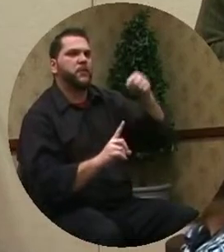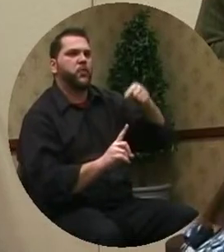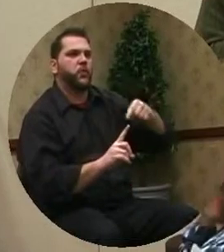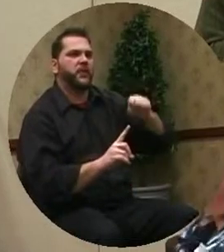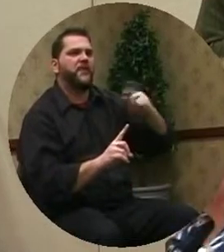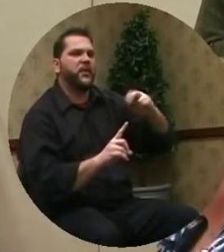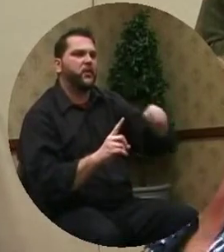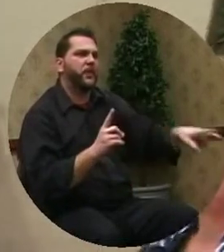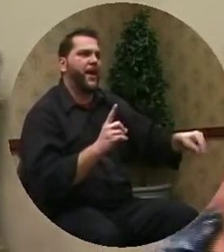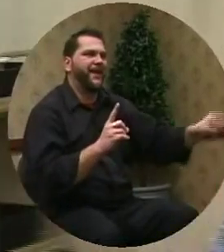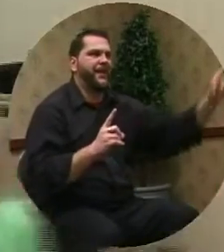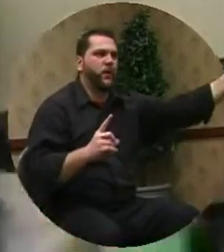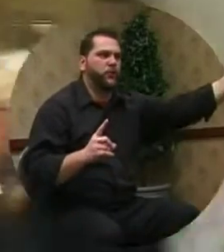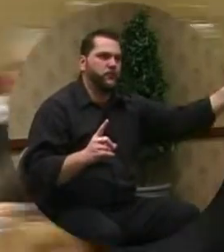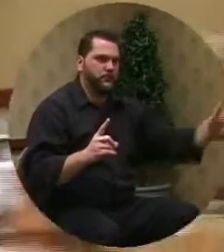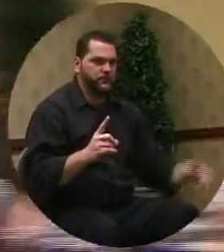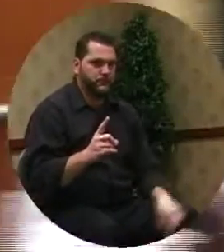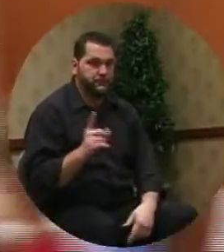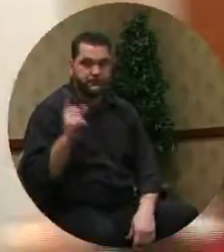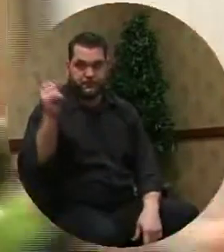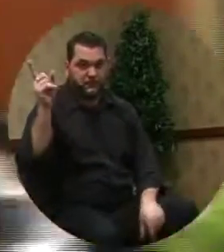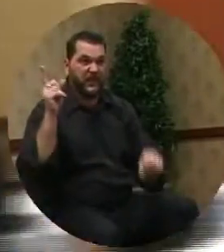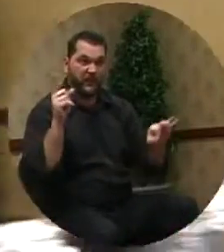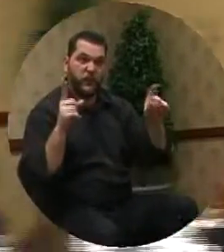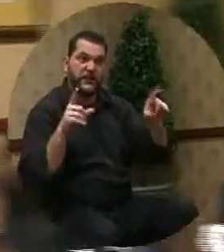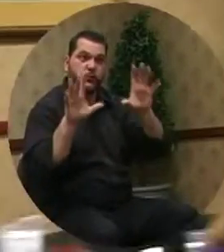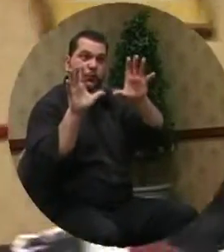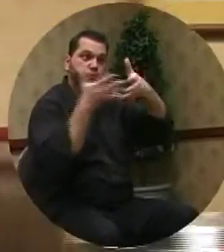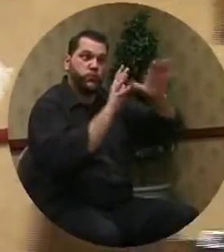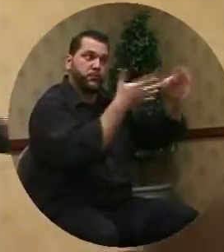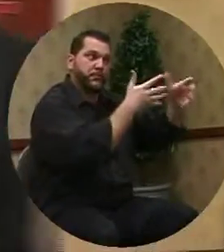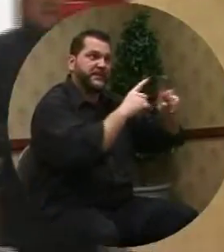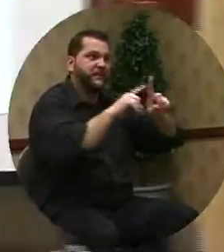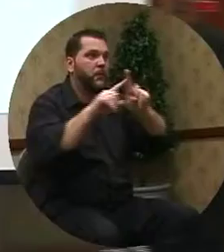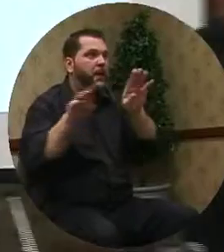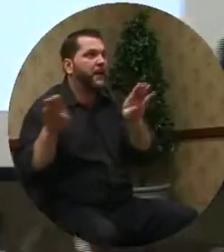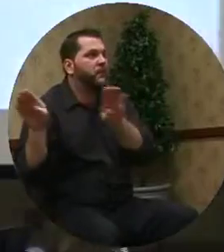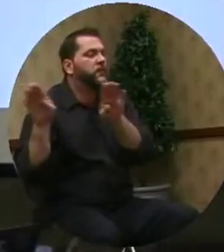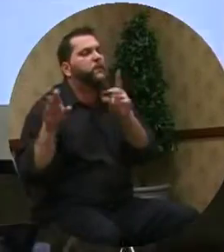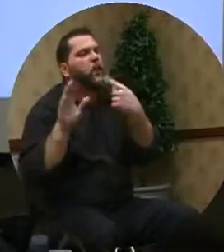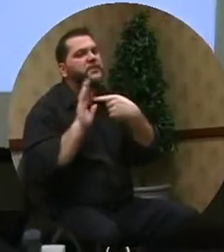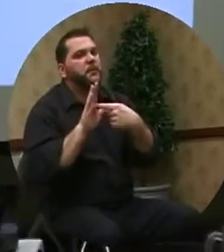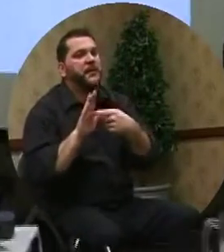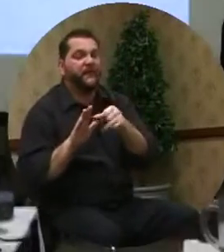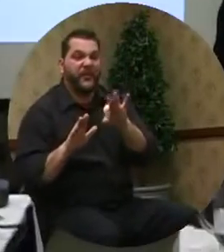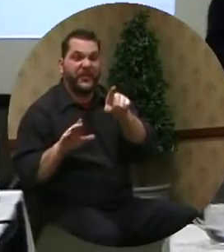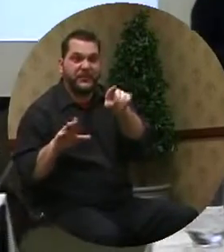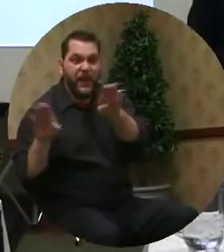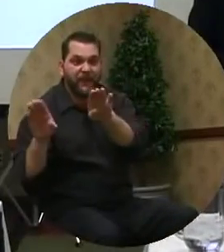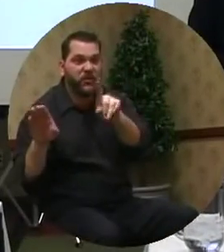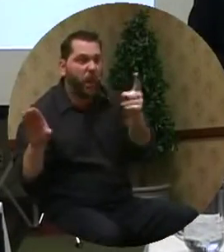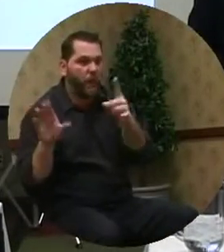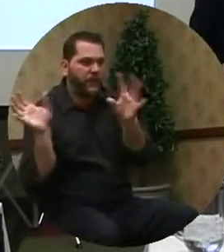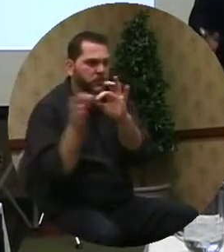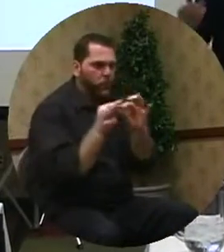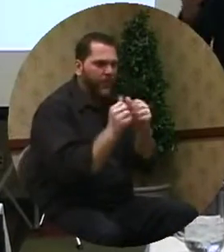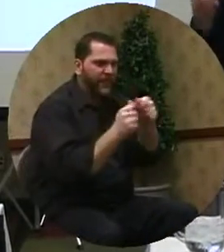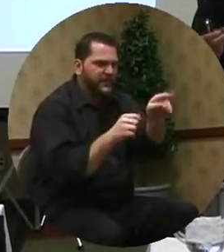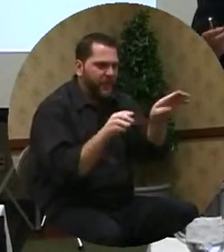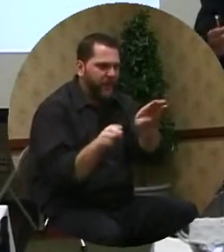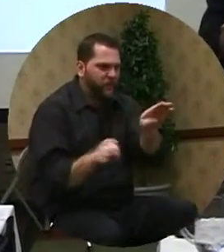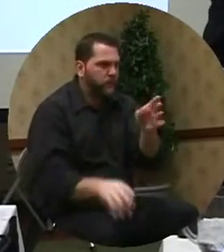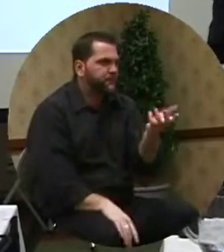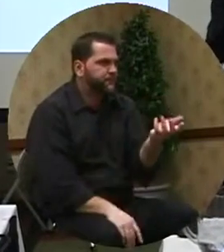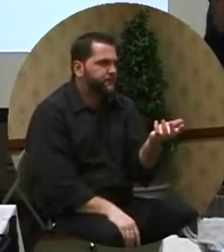start looking for how to group, if you need to, by when they occur, they co-occur. So if you know that it always happens in math class and there's